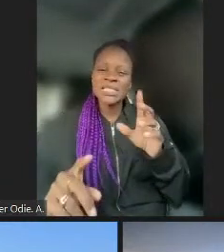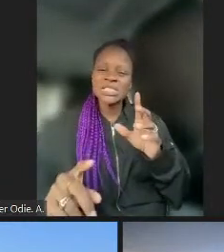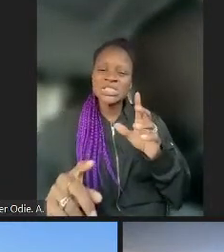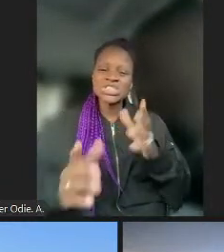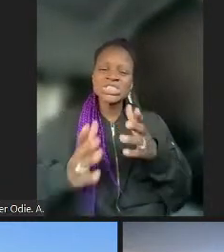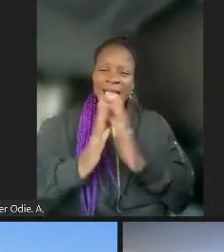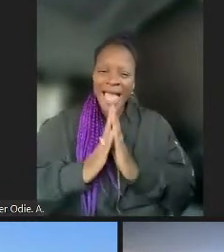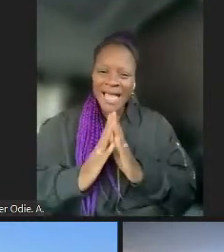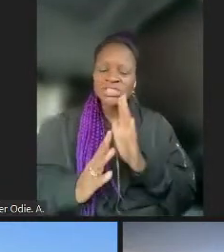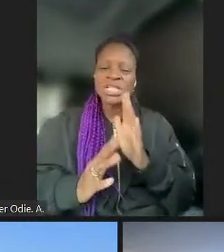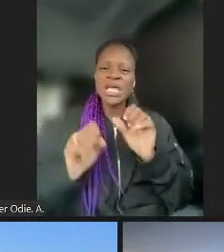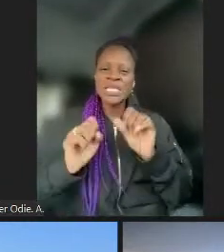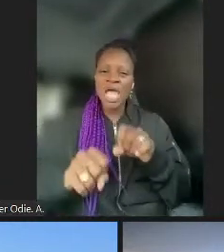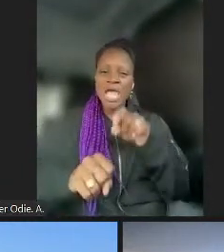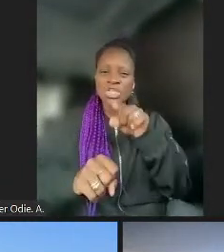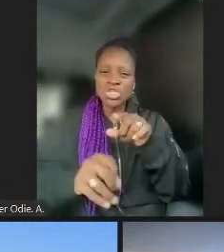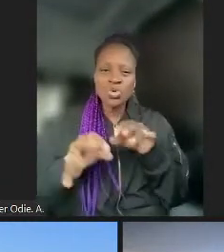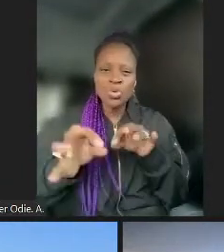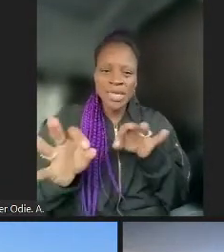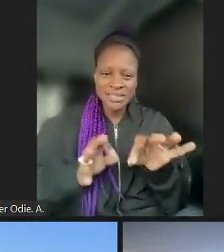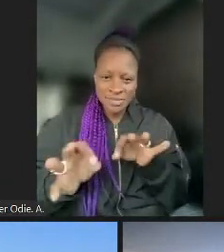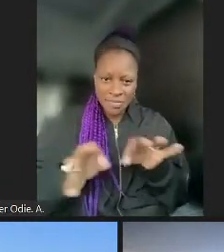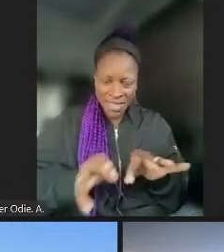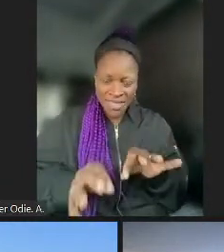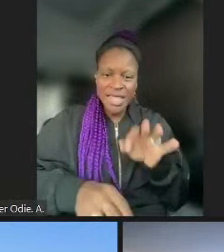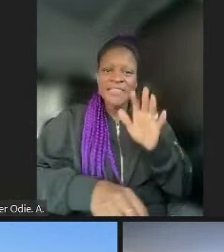explain to people that having